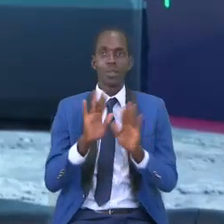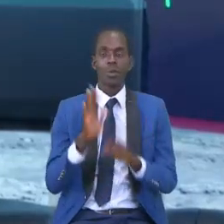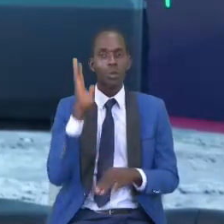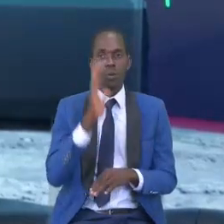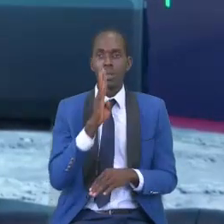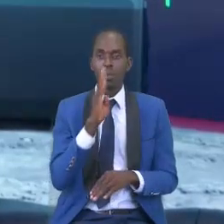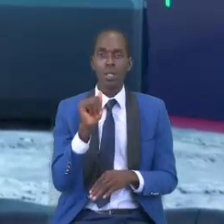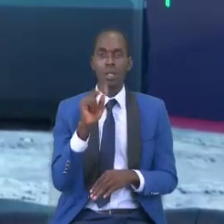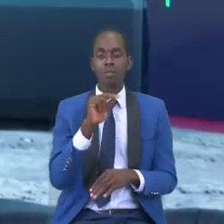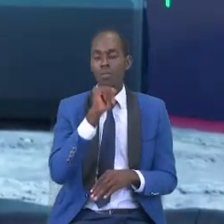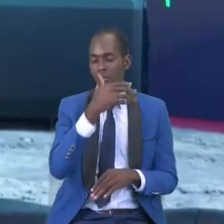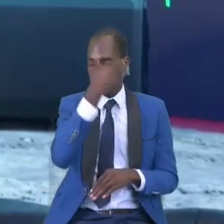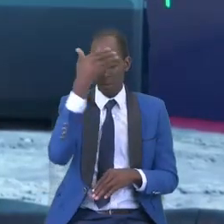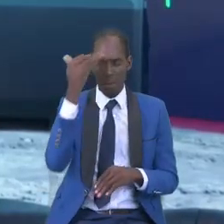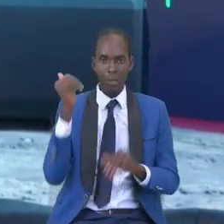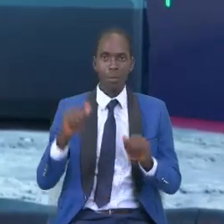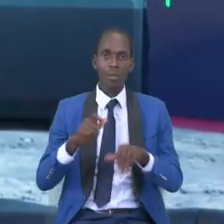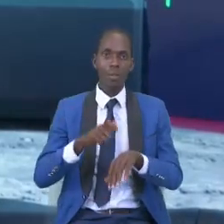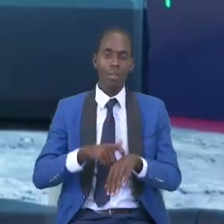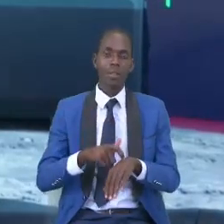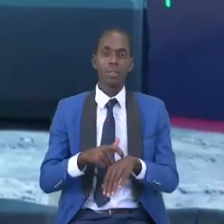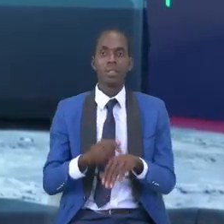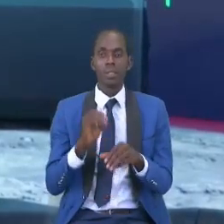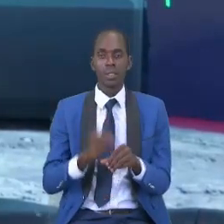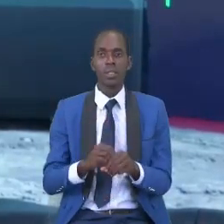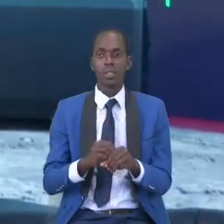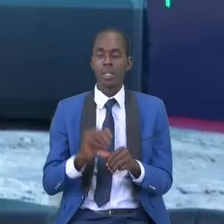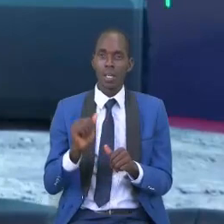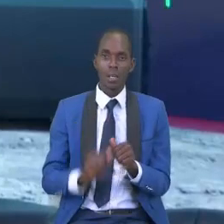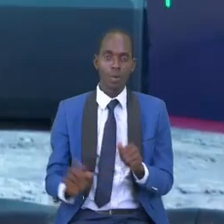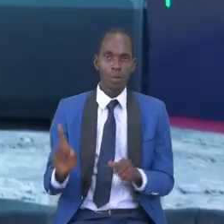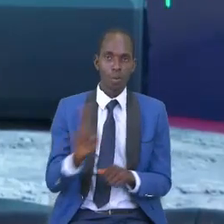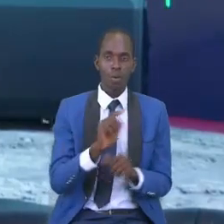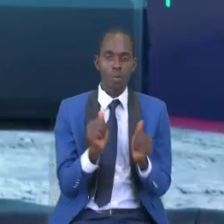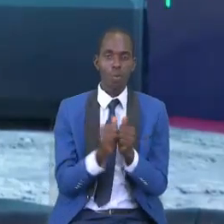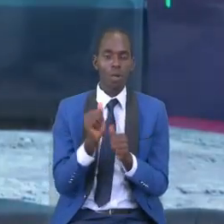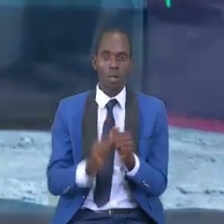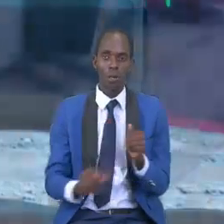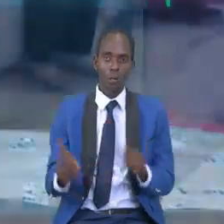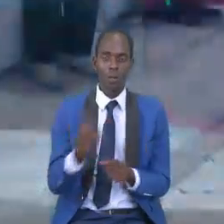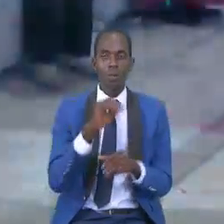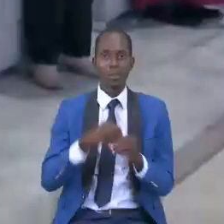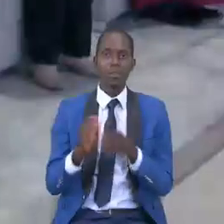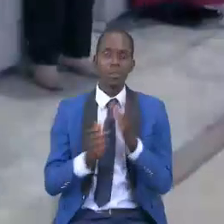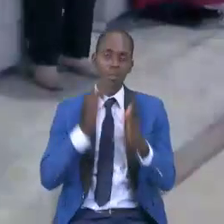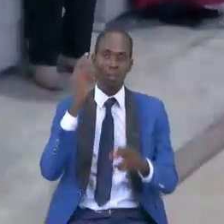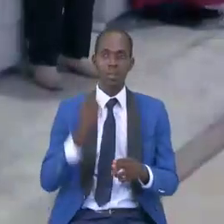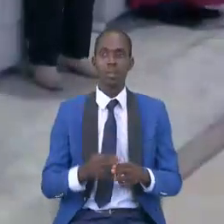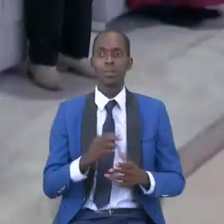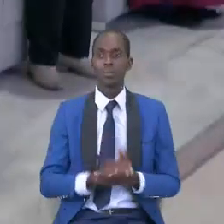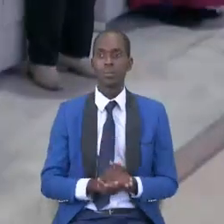an unforgettable time in everyone, with everyone, in Jesus'